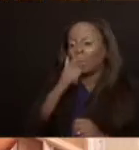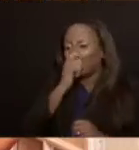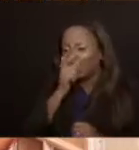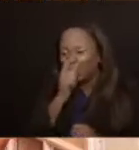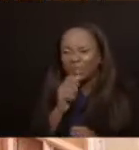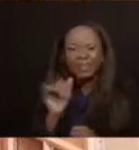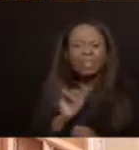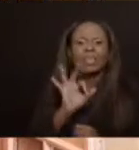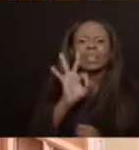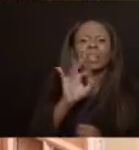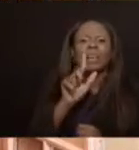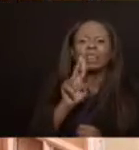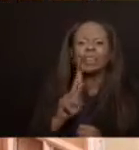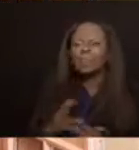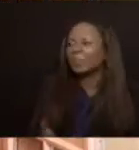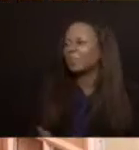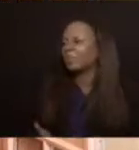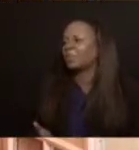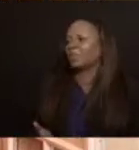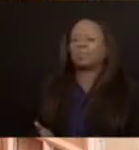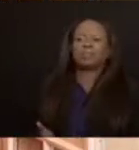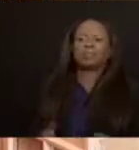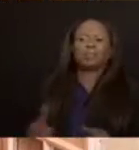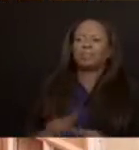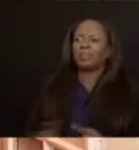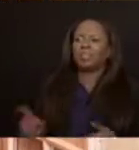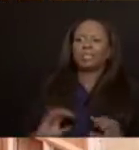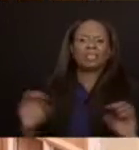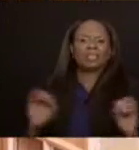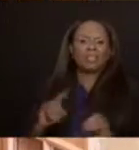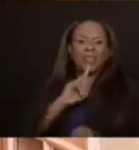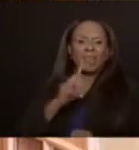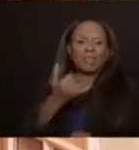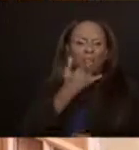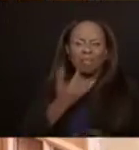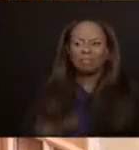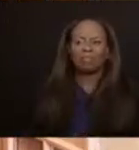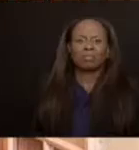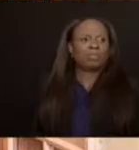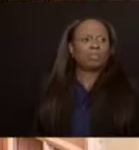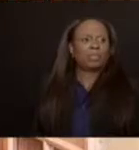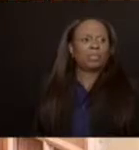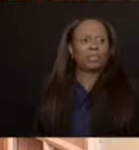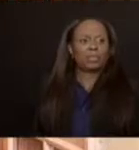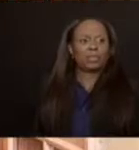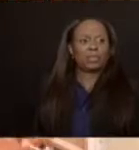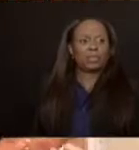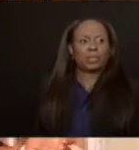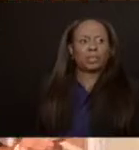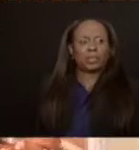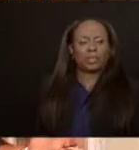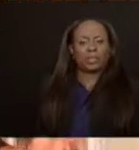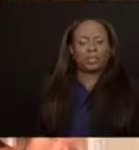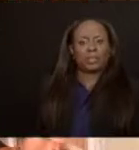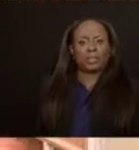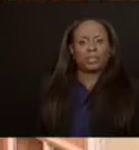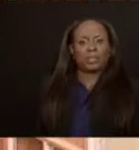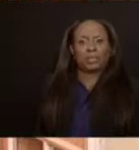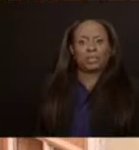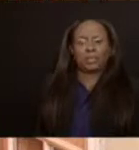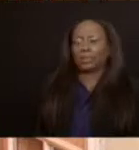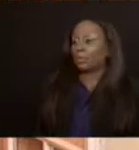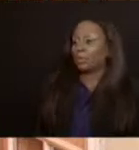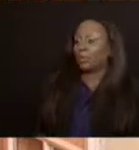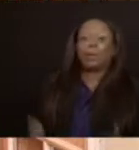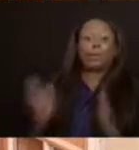like symptoms, but for the most part there's nothing really. So that we are asking the rest of us to each one